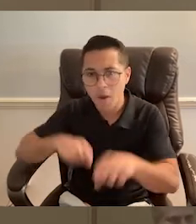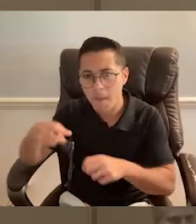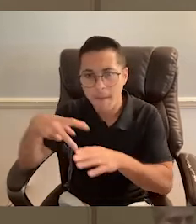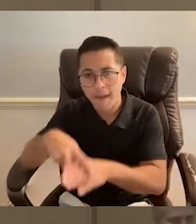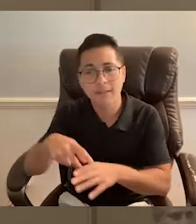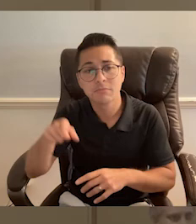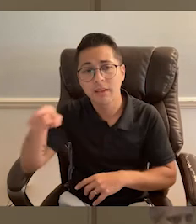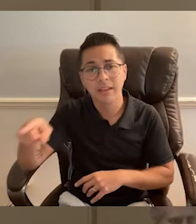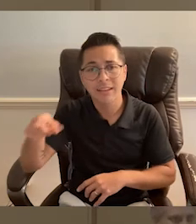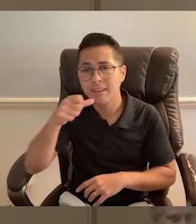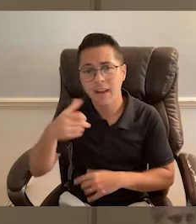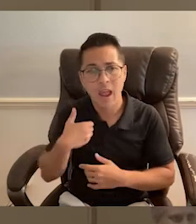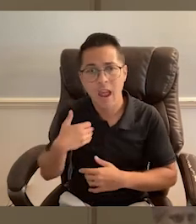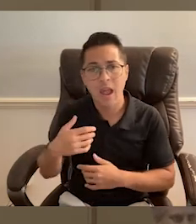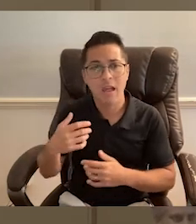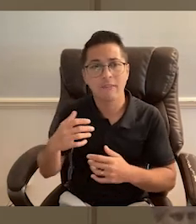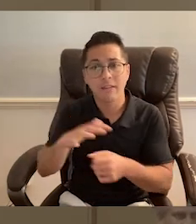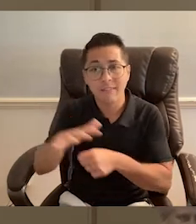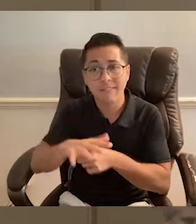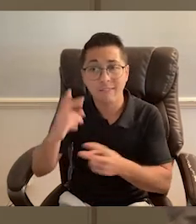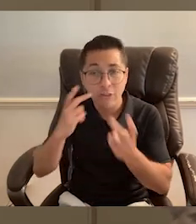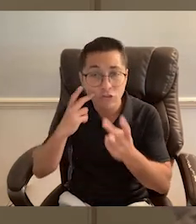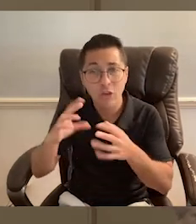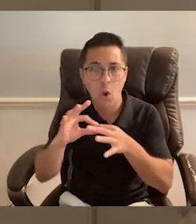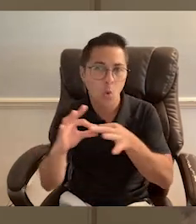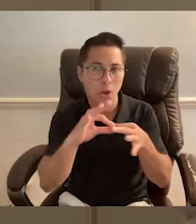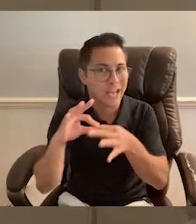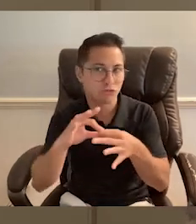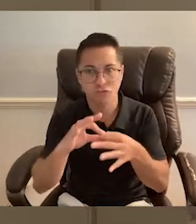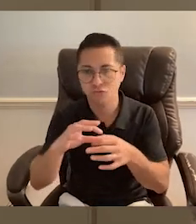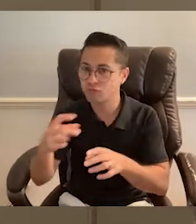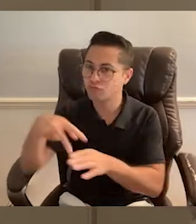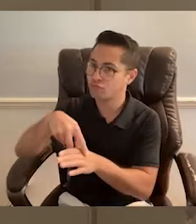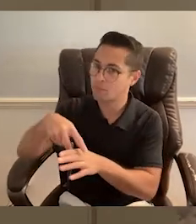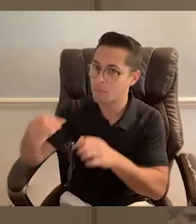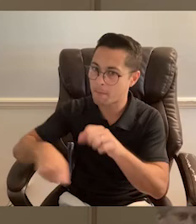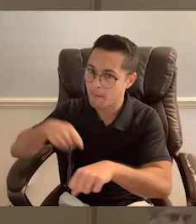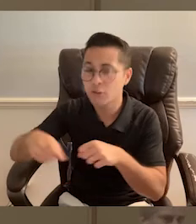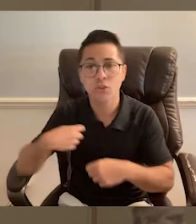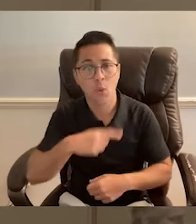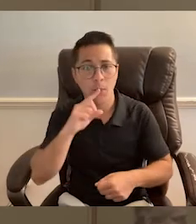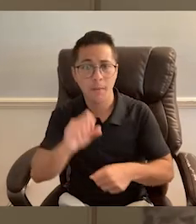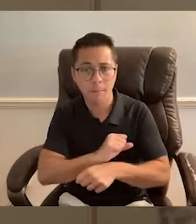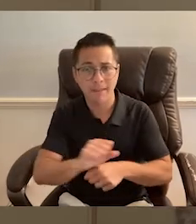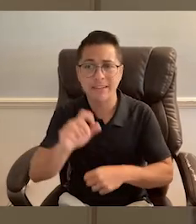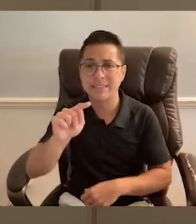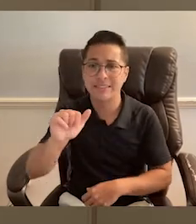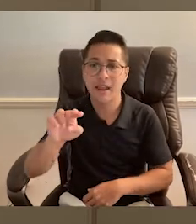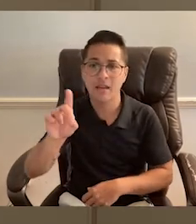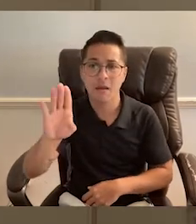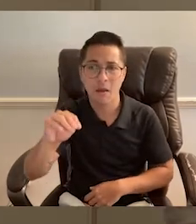that's mechanical Capstone Design and then refined it as a research project. And one more thing about the